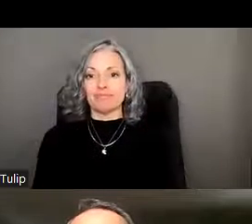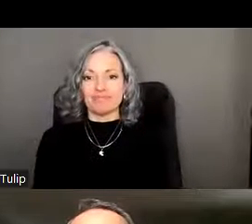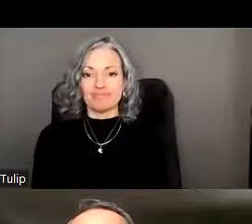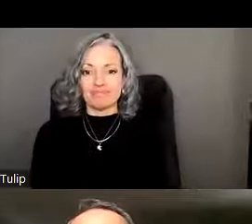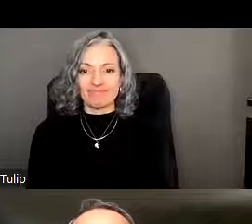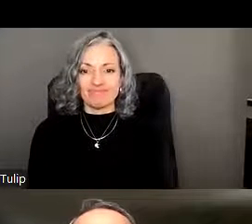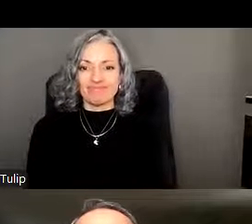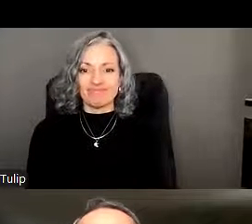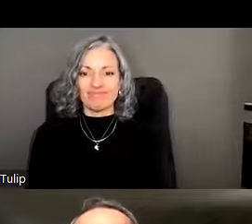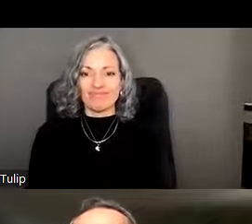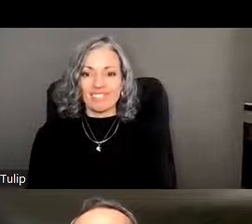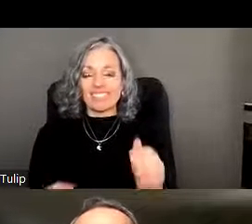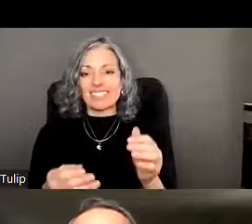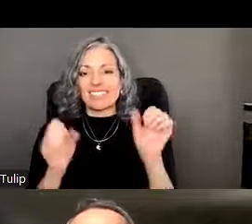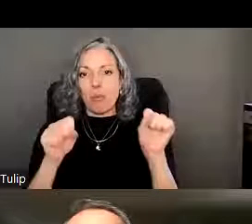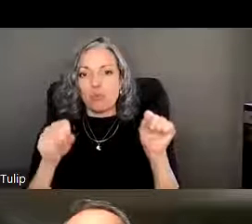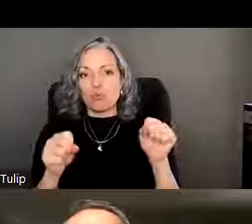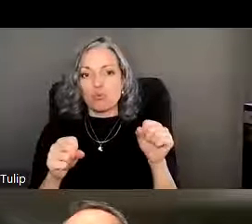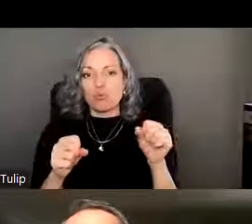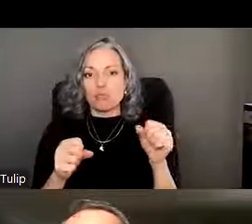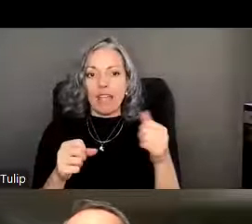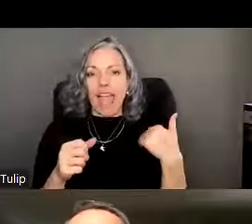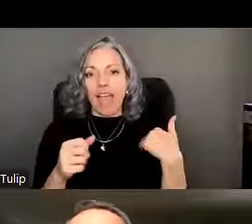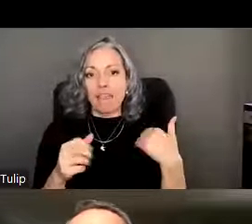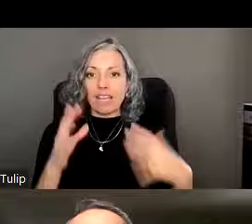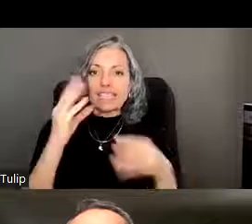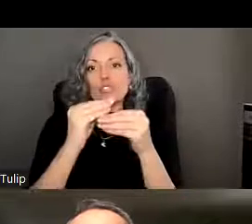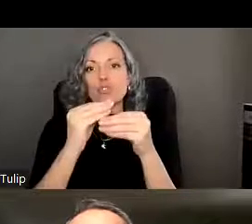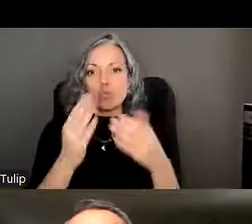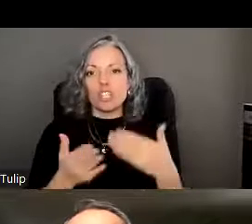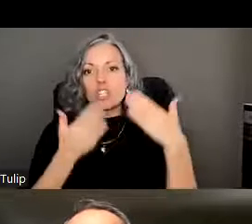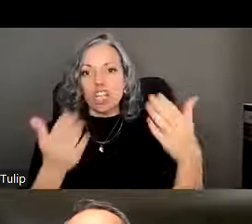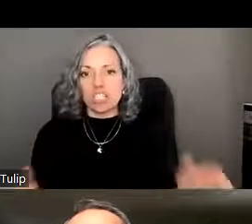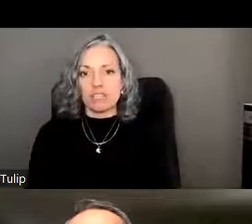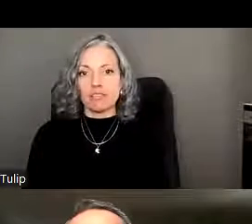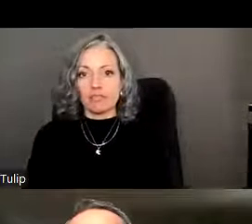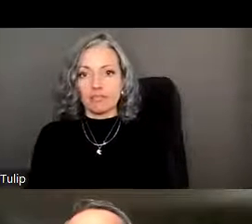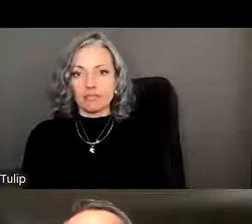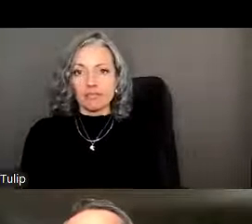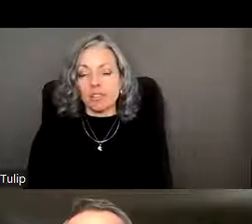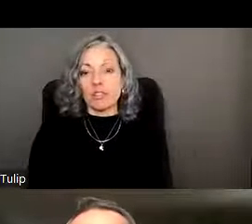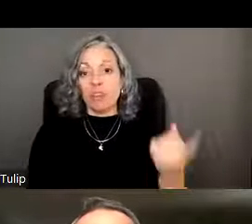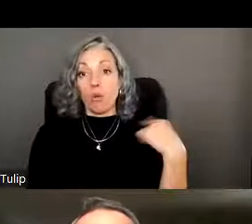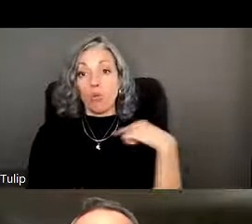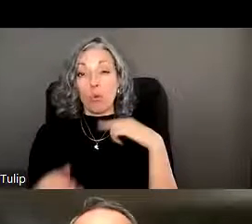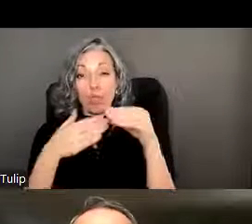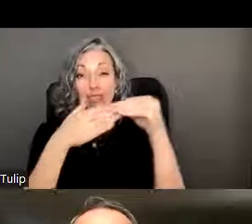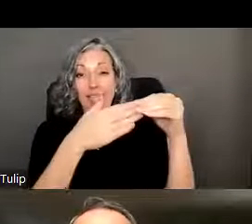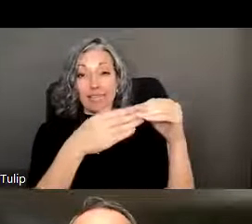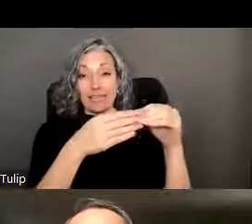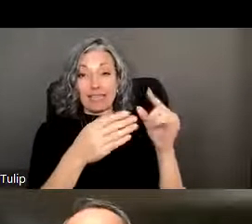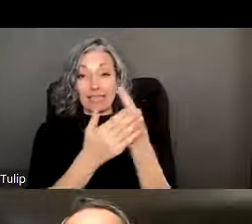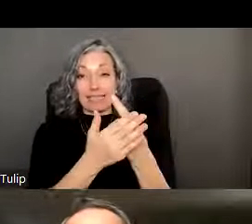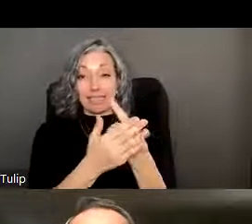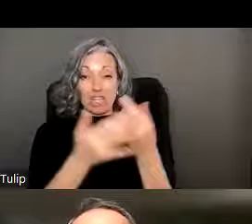be able to come up with some additional suggestions that Dr. Caniel will be leading the discussion in the next